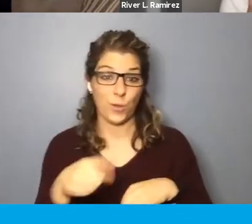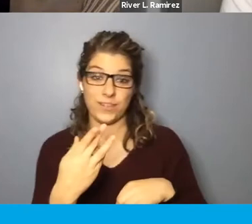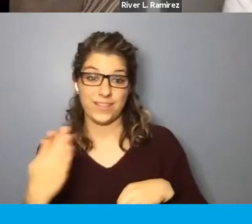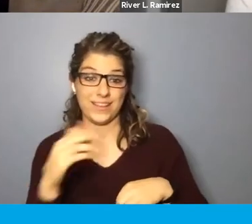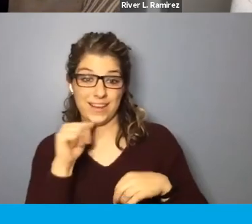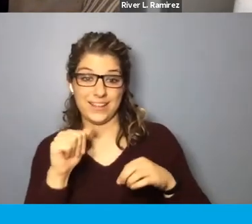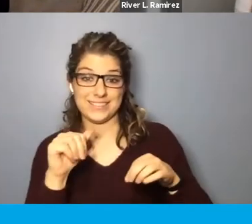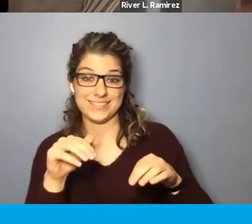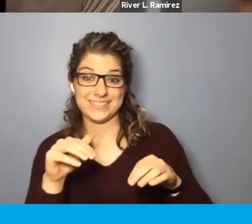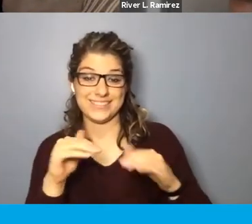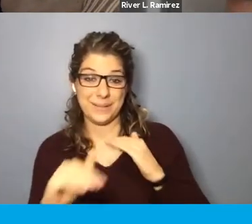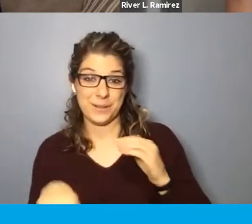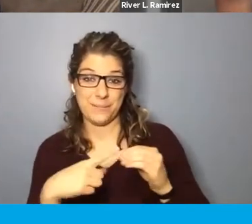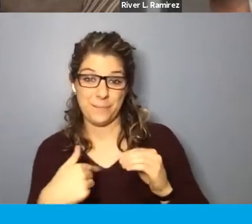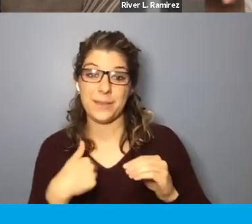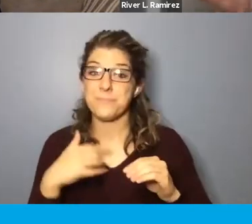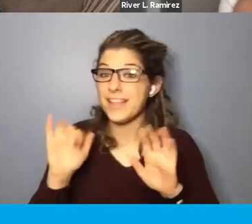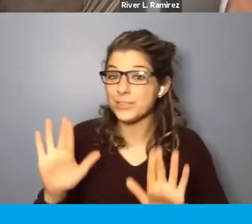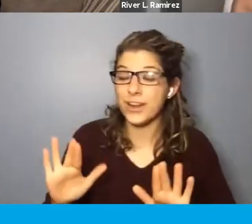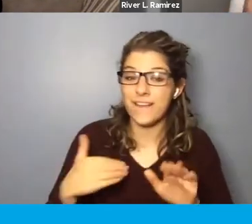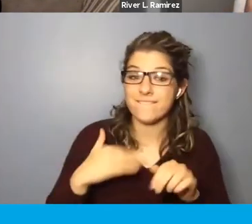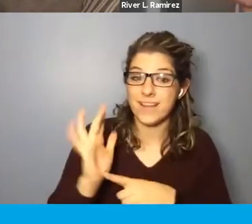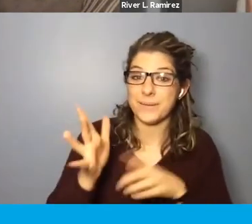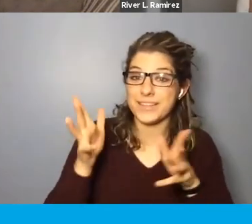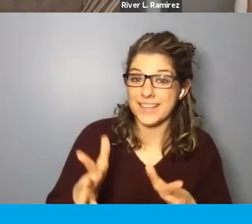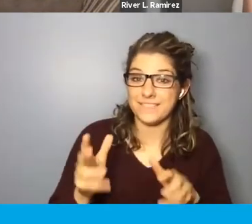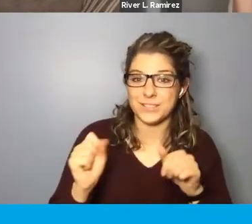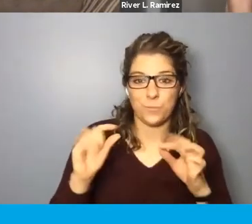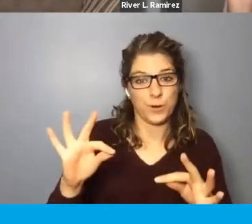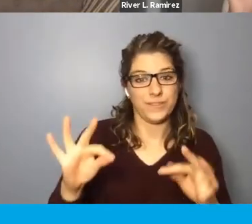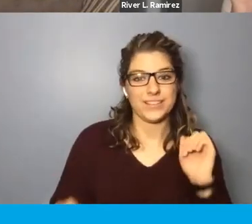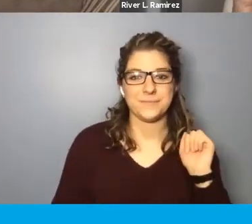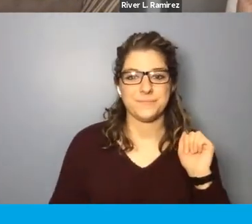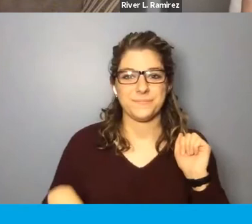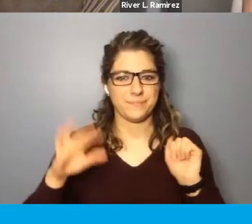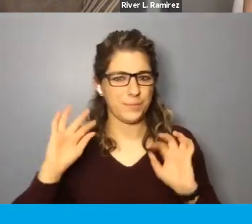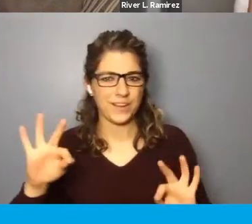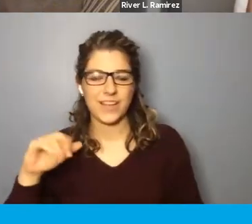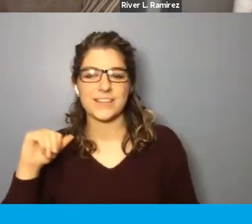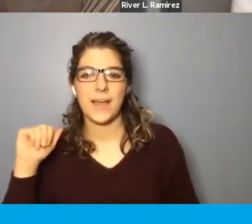me. But that's great because we have 5 minutes left. So it's perfect. Okay. Perfect.